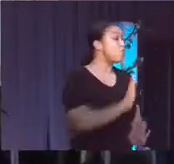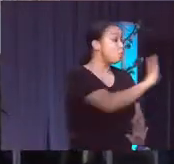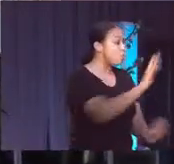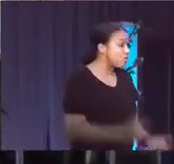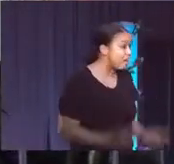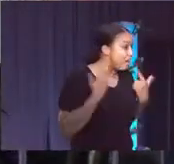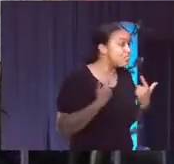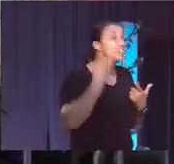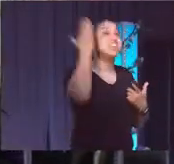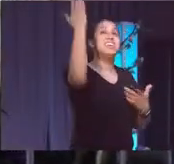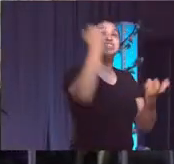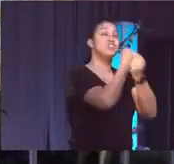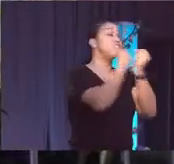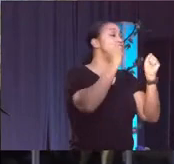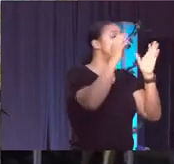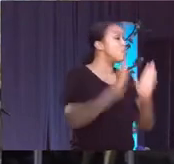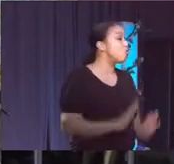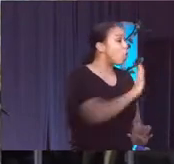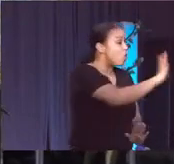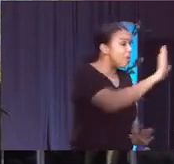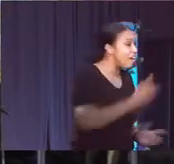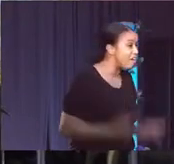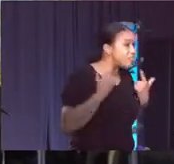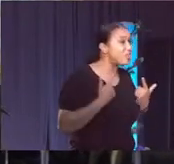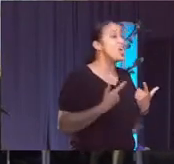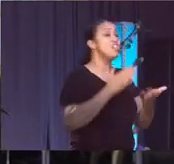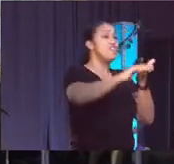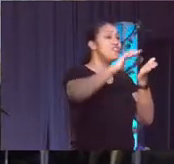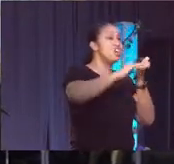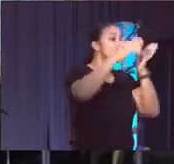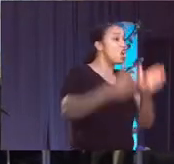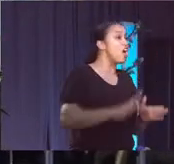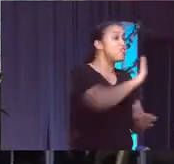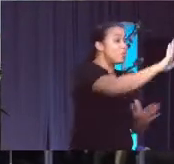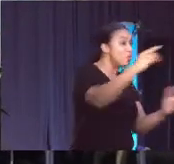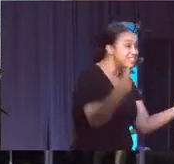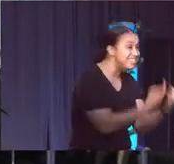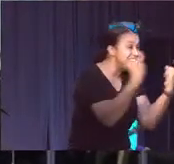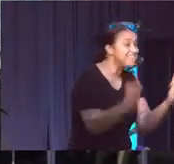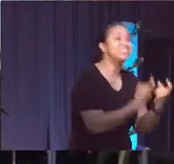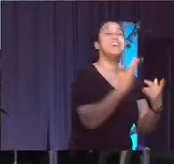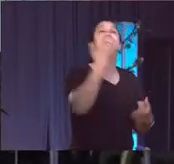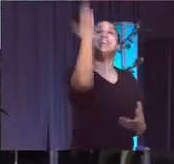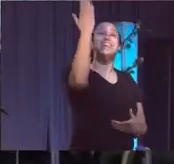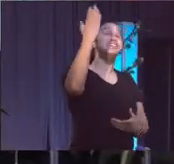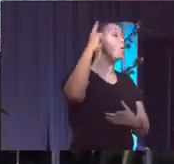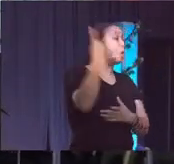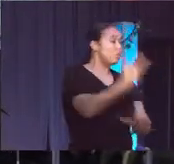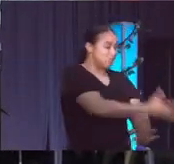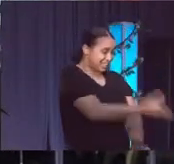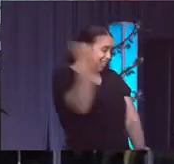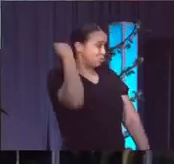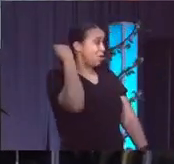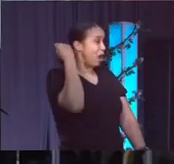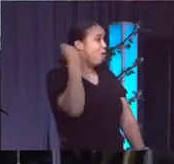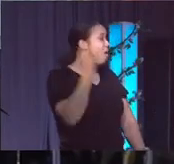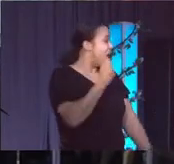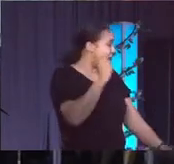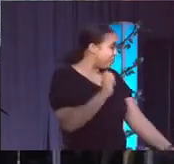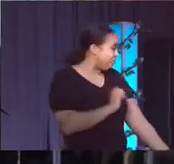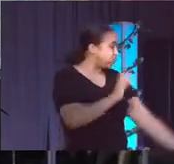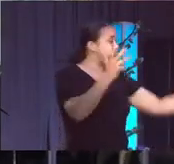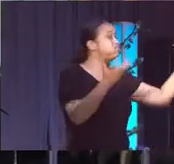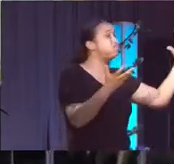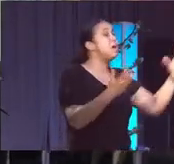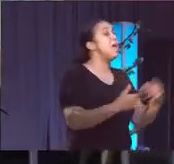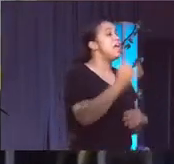he is the redeemer of your life, when he is the forgiver of your sins, when he is the one who snatched you out of the raging seas,